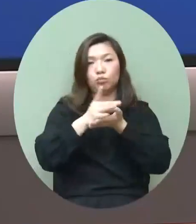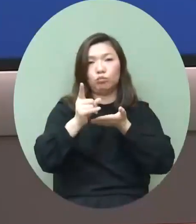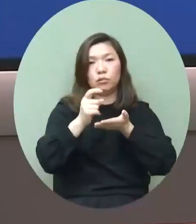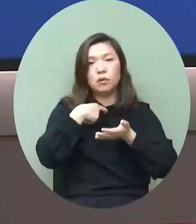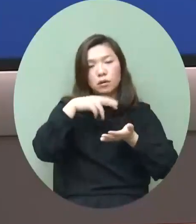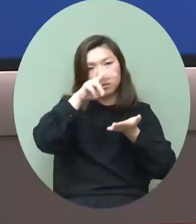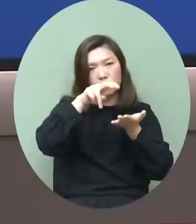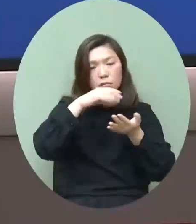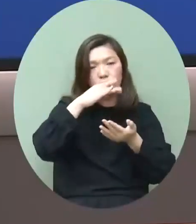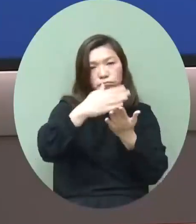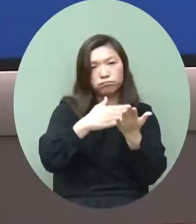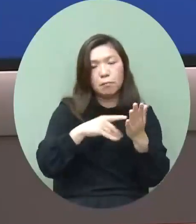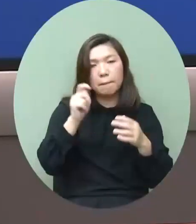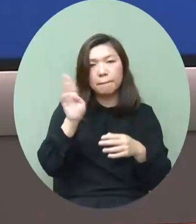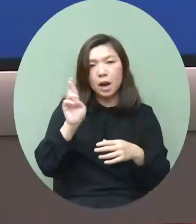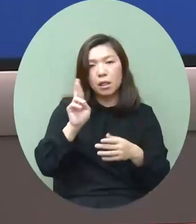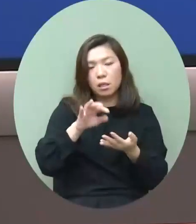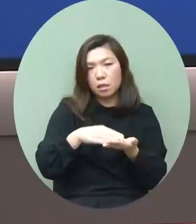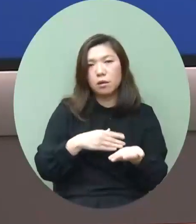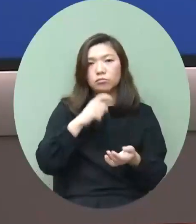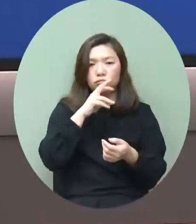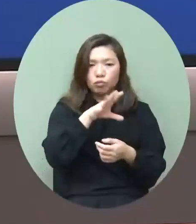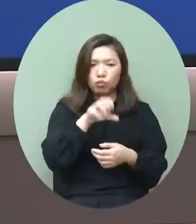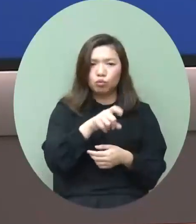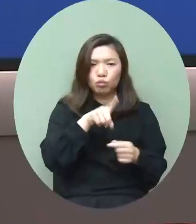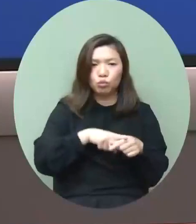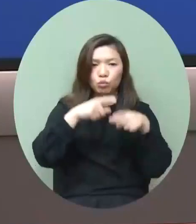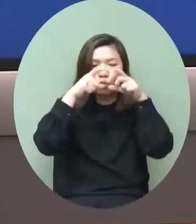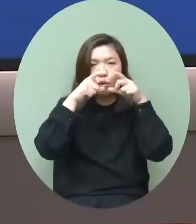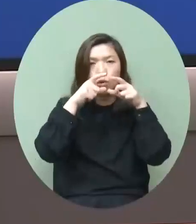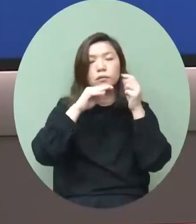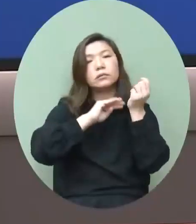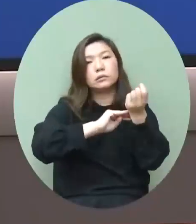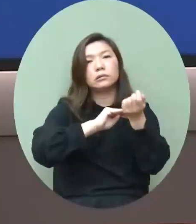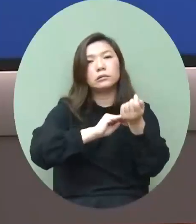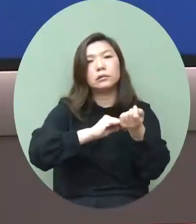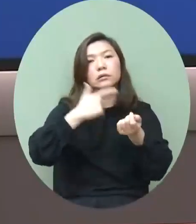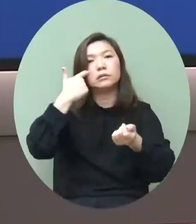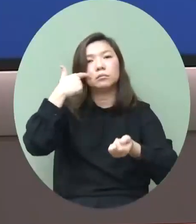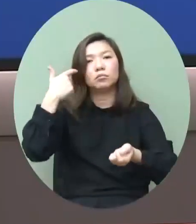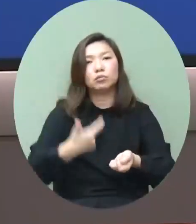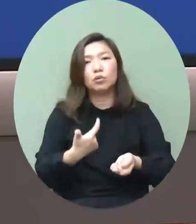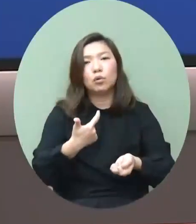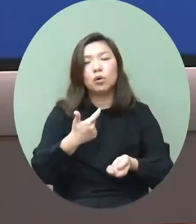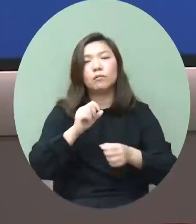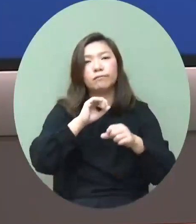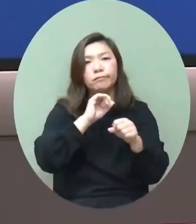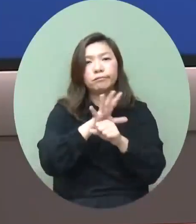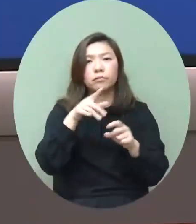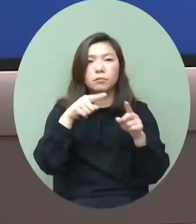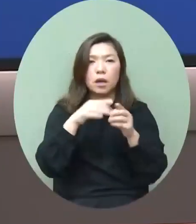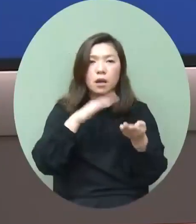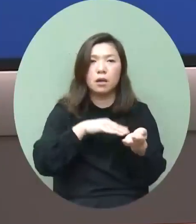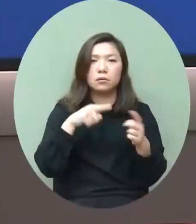critically ill COVID-19 patients There was a figure given to me yesterday but I couldn't record now that many of the